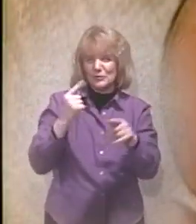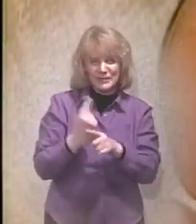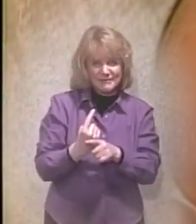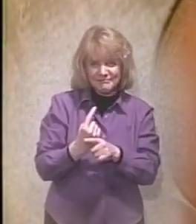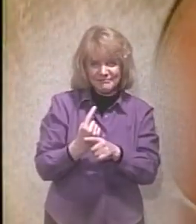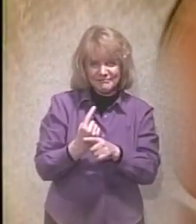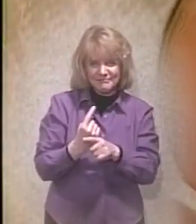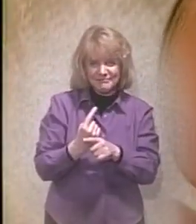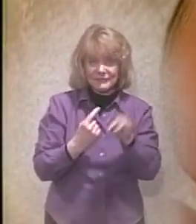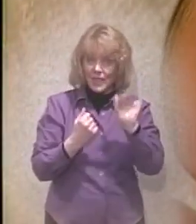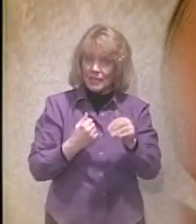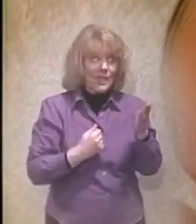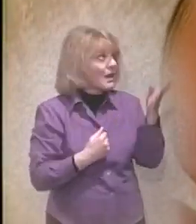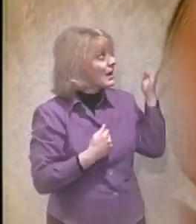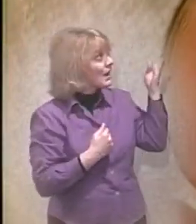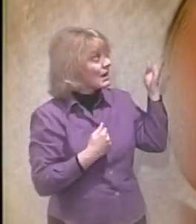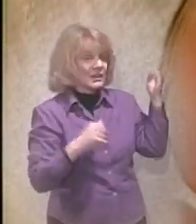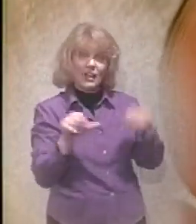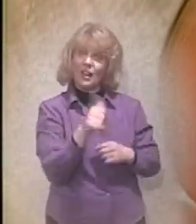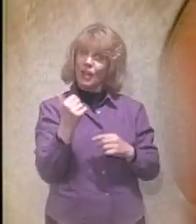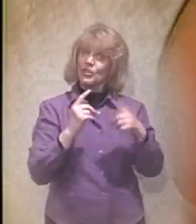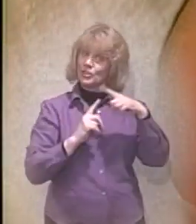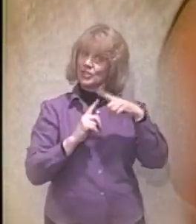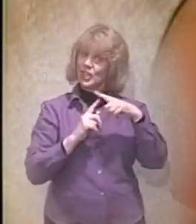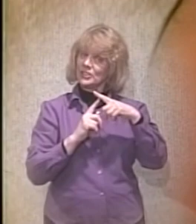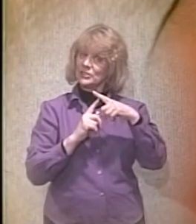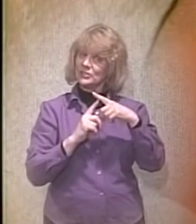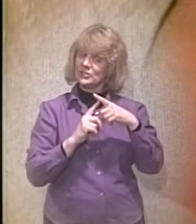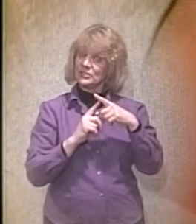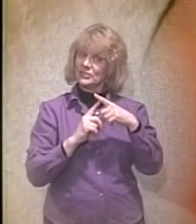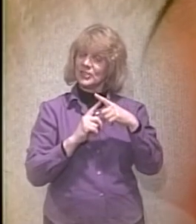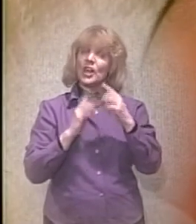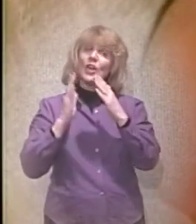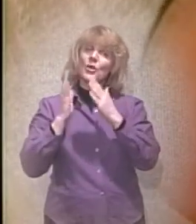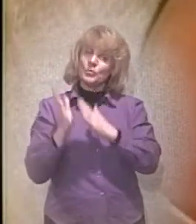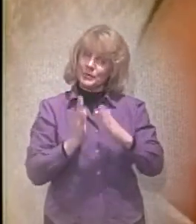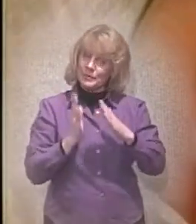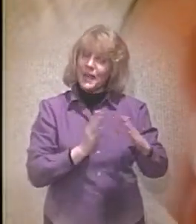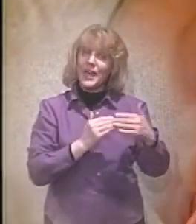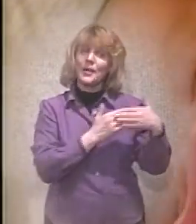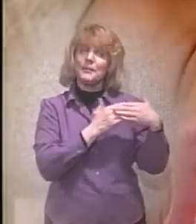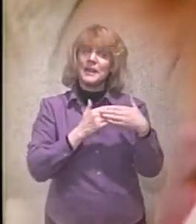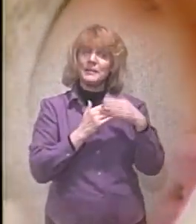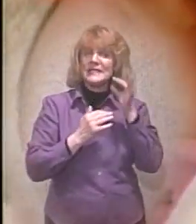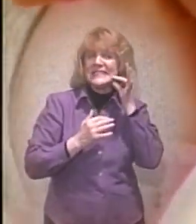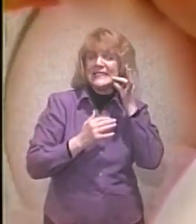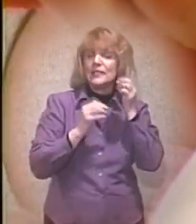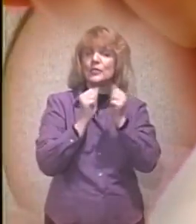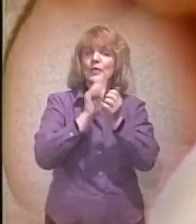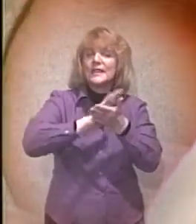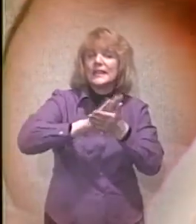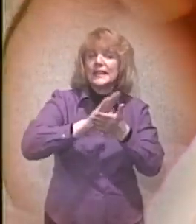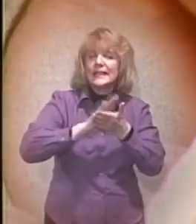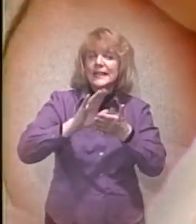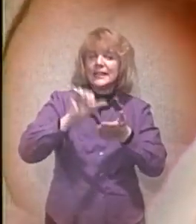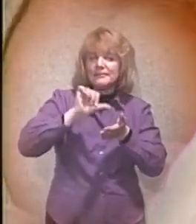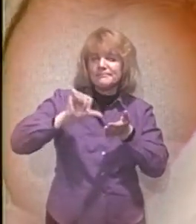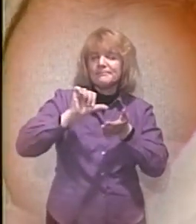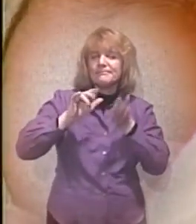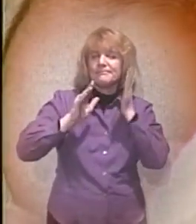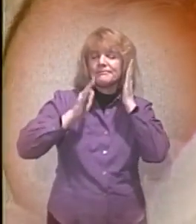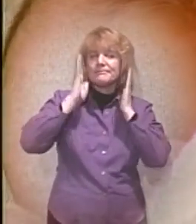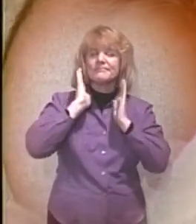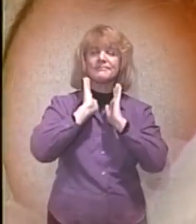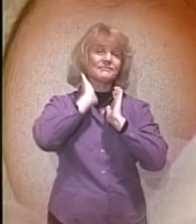With an automated ABR screening, the baby's skin is prepared with a cleaner. The forehead, cheek or